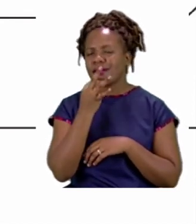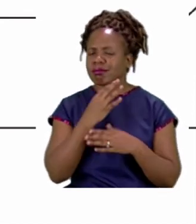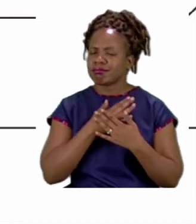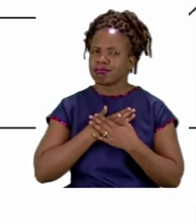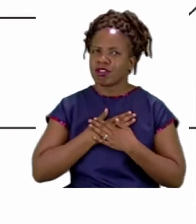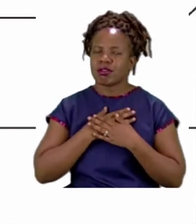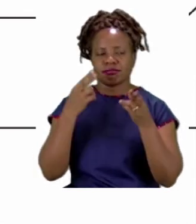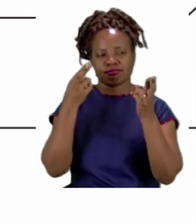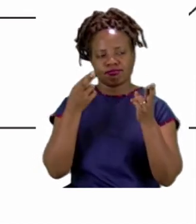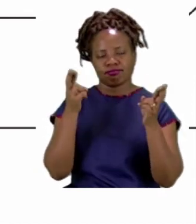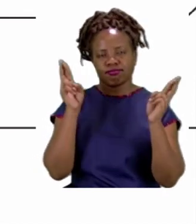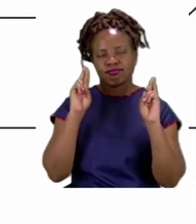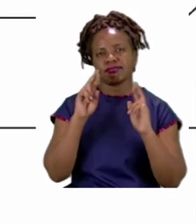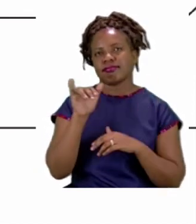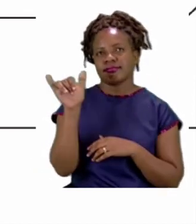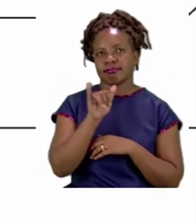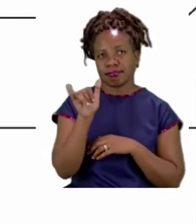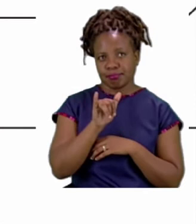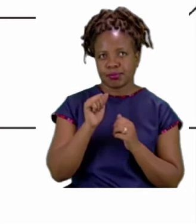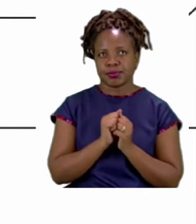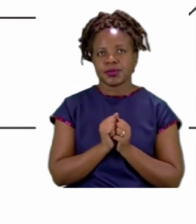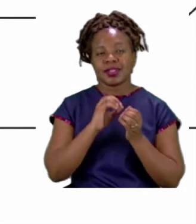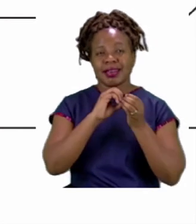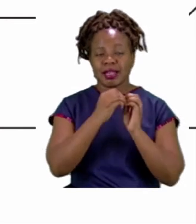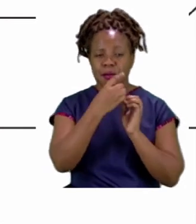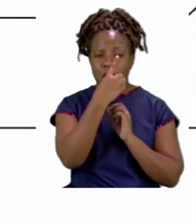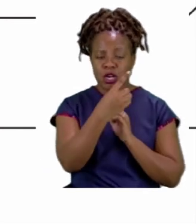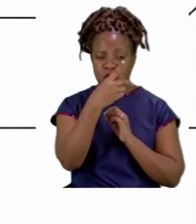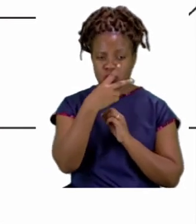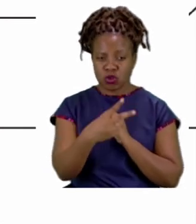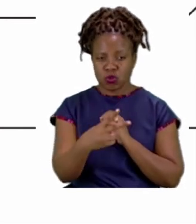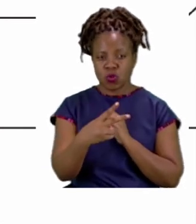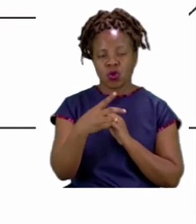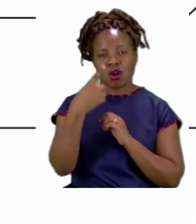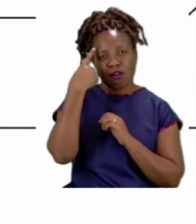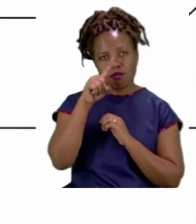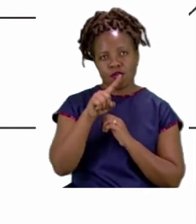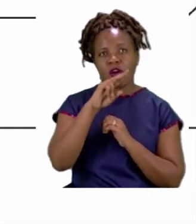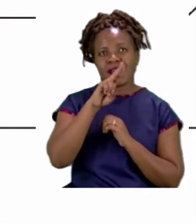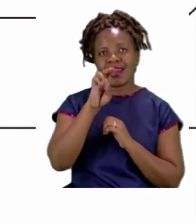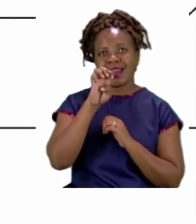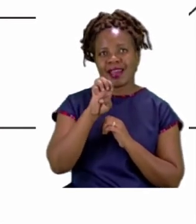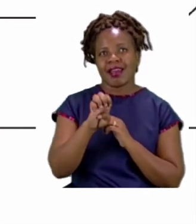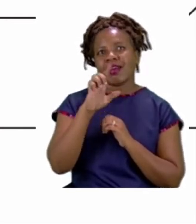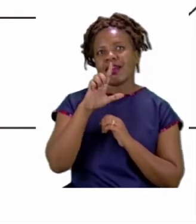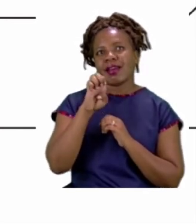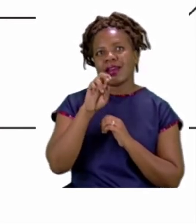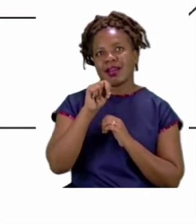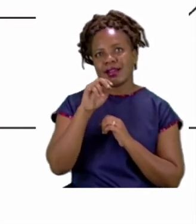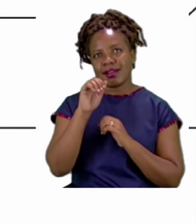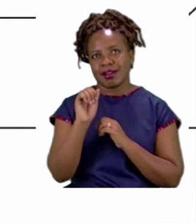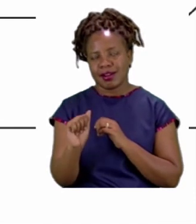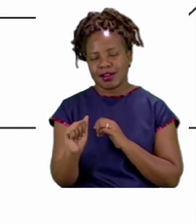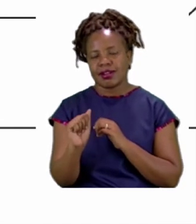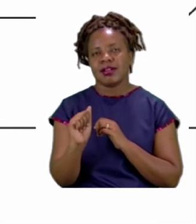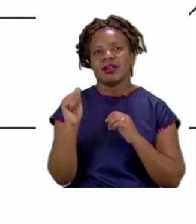are for Helena's house. The second passage is Bud in the